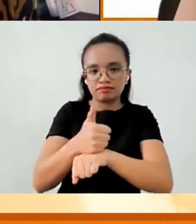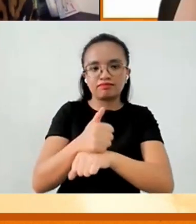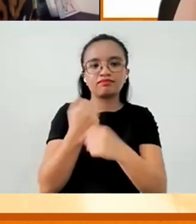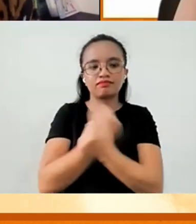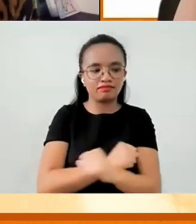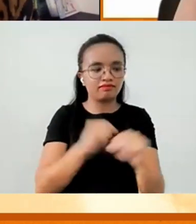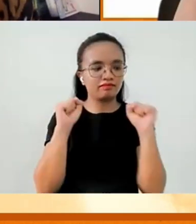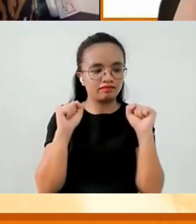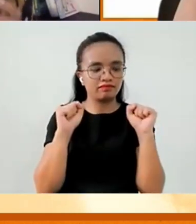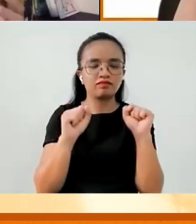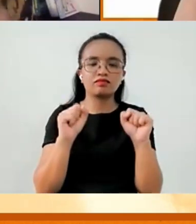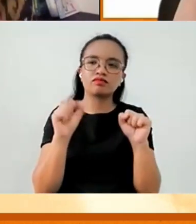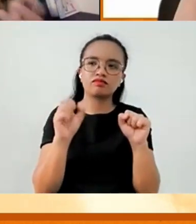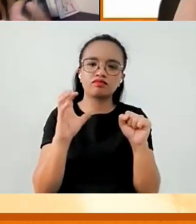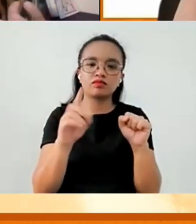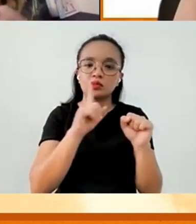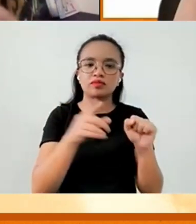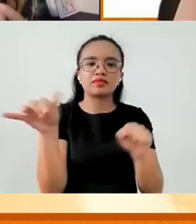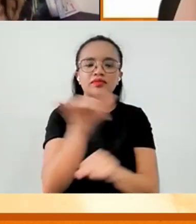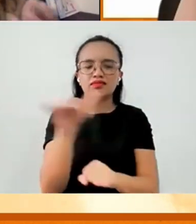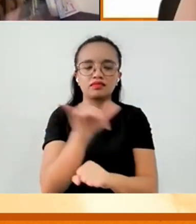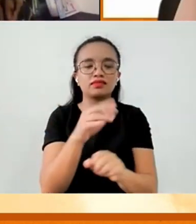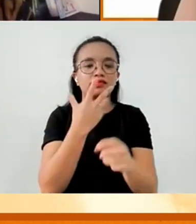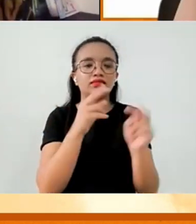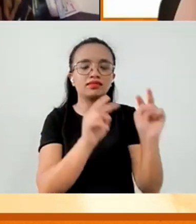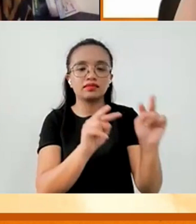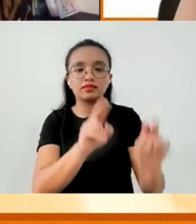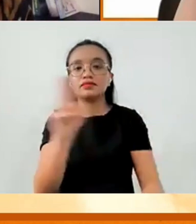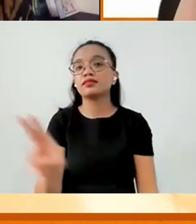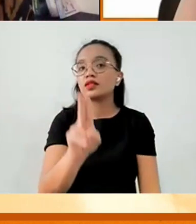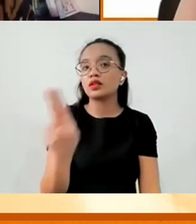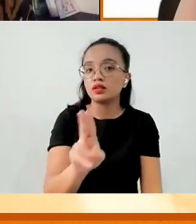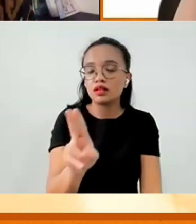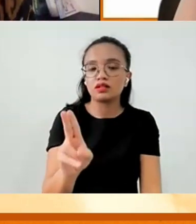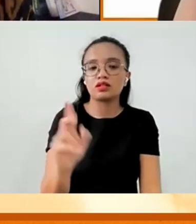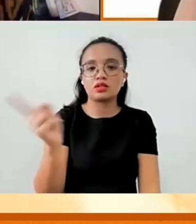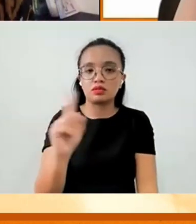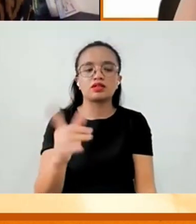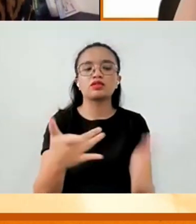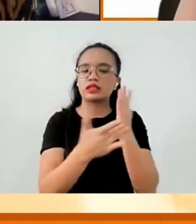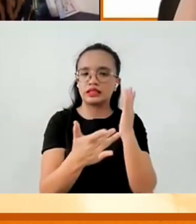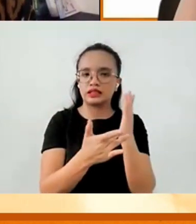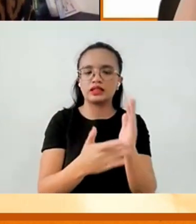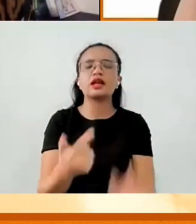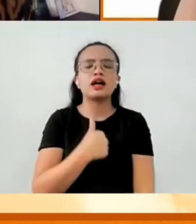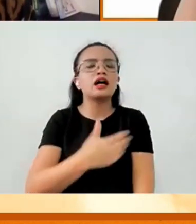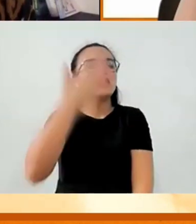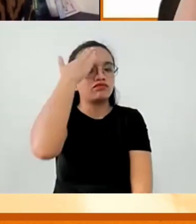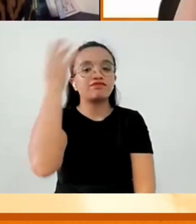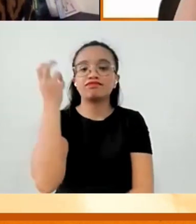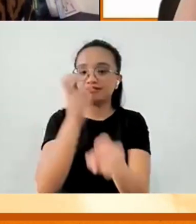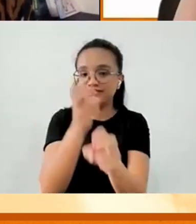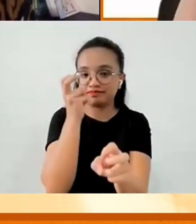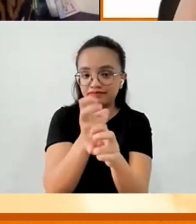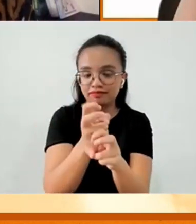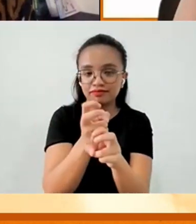safety? So it's actually like supervised use of the platform. I know it's very difficult